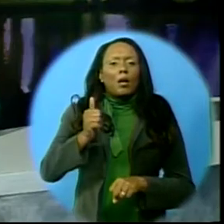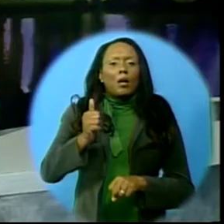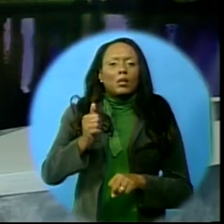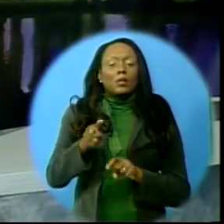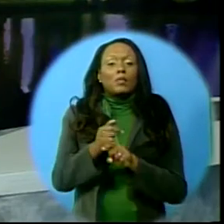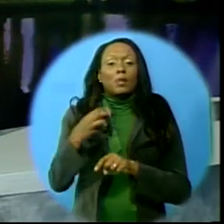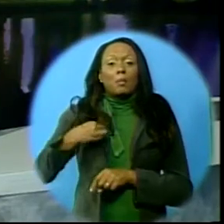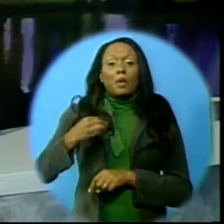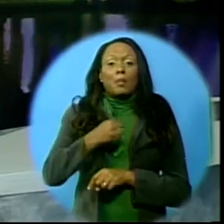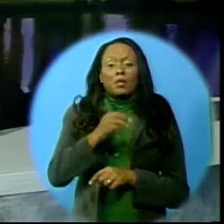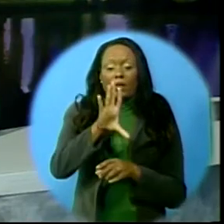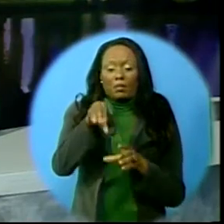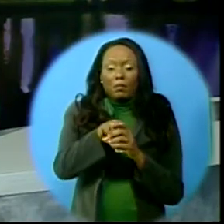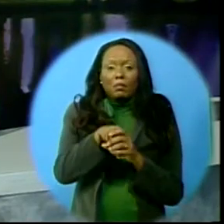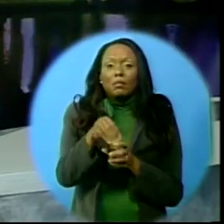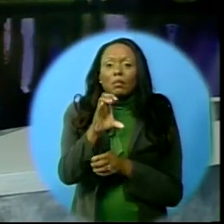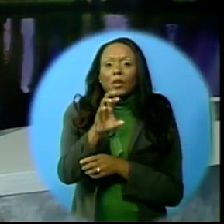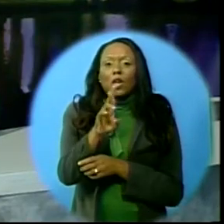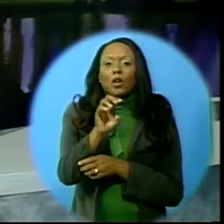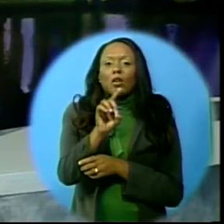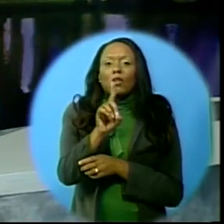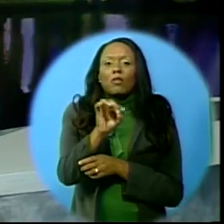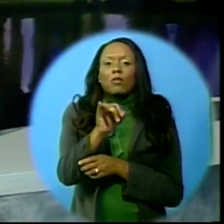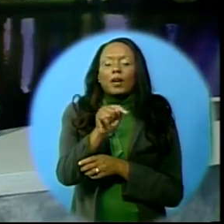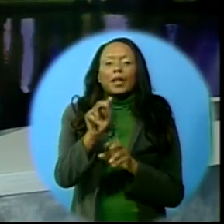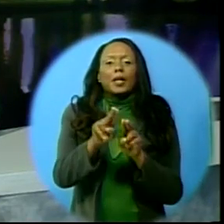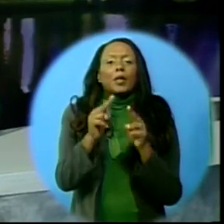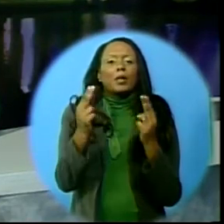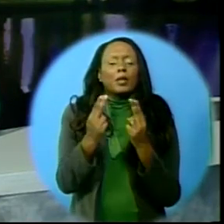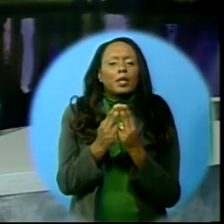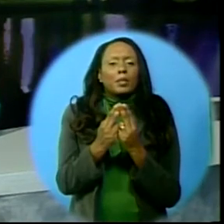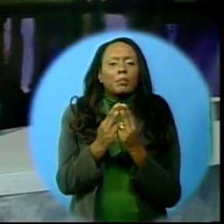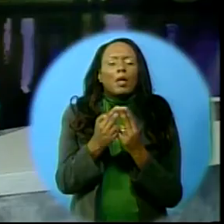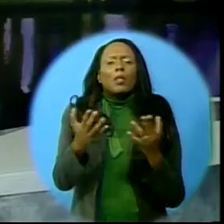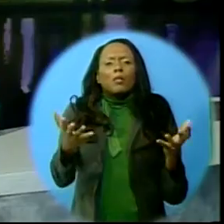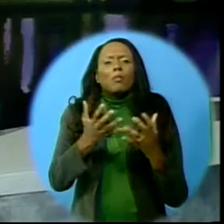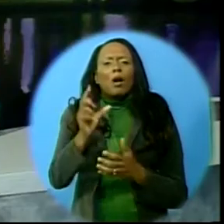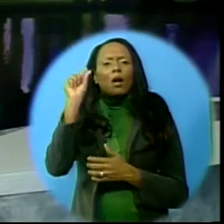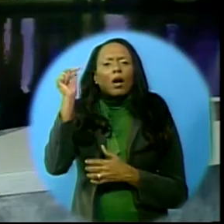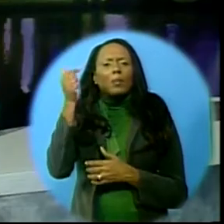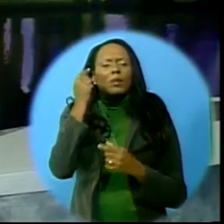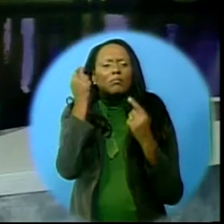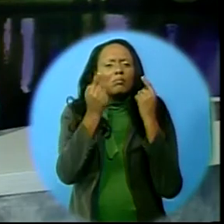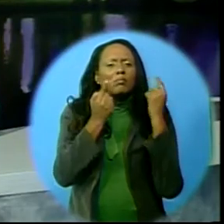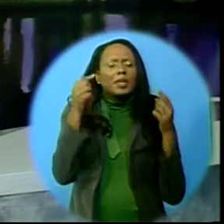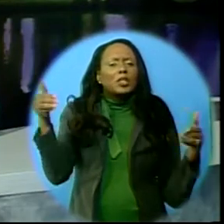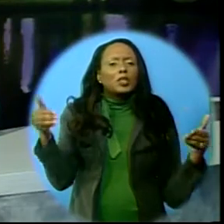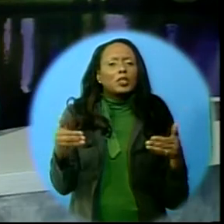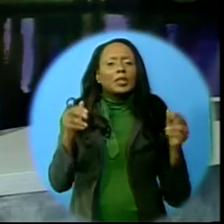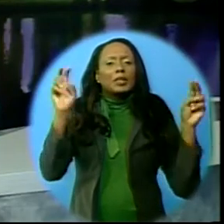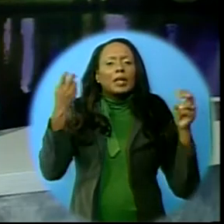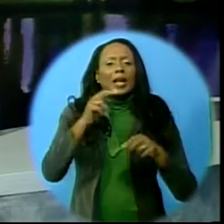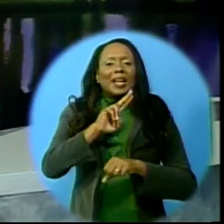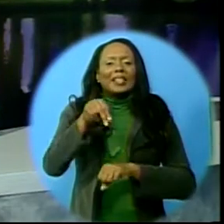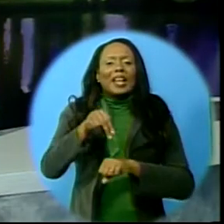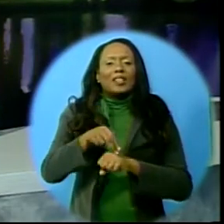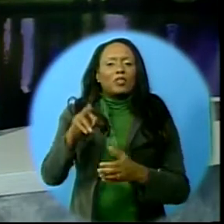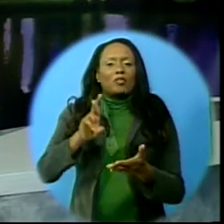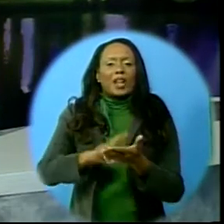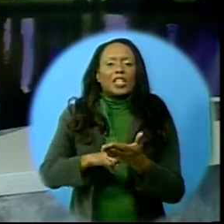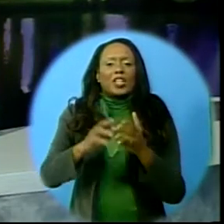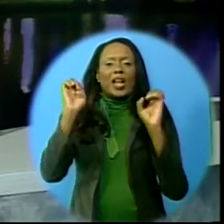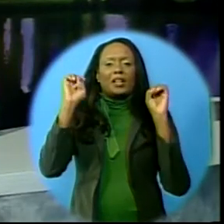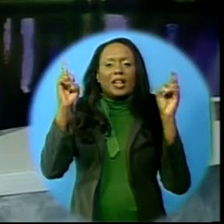news now, there are calls from members of the local credit union movement for government to consider introducing a national